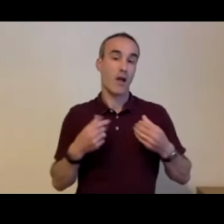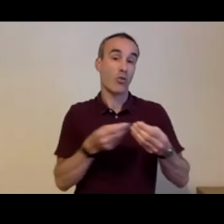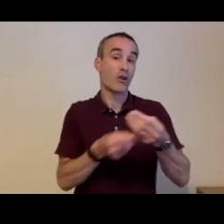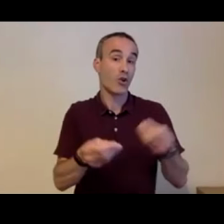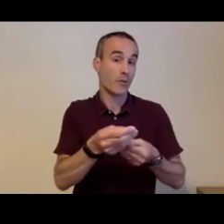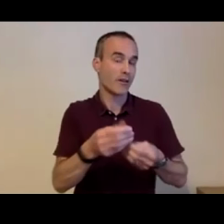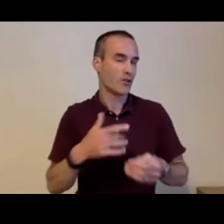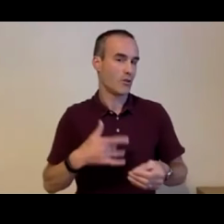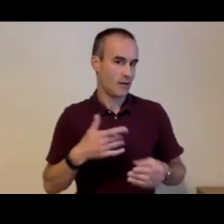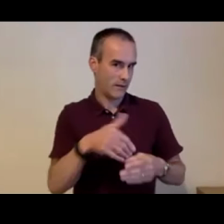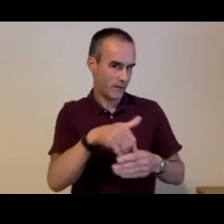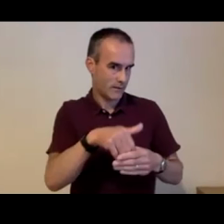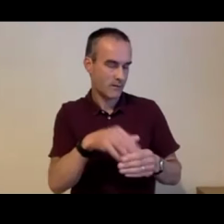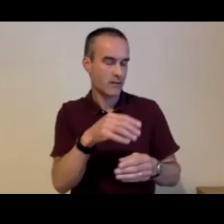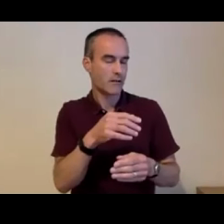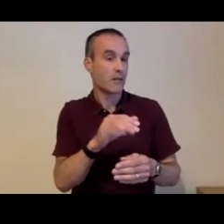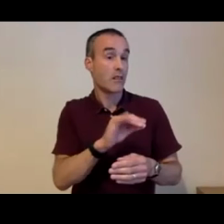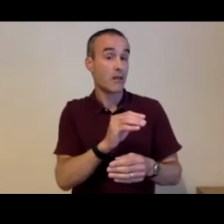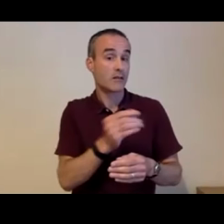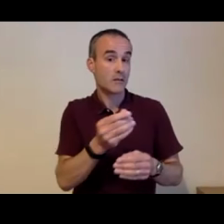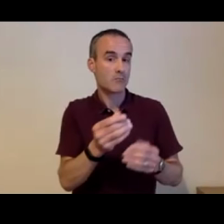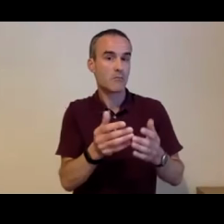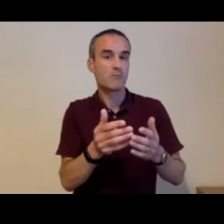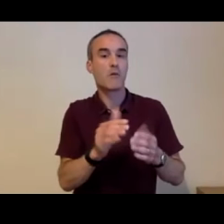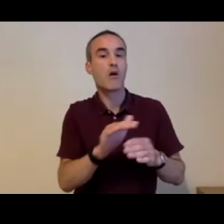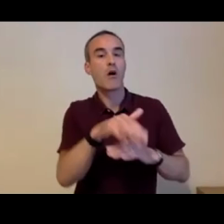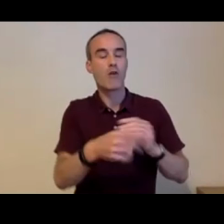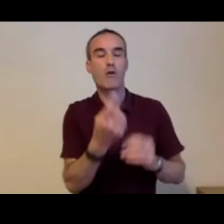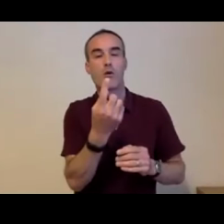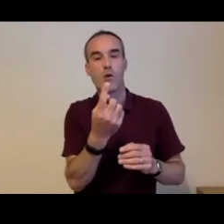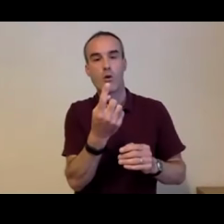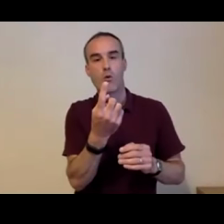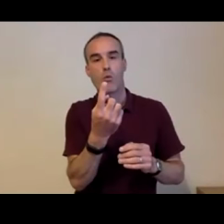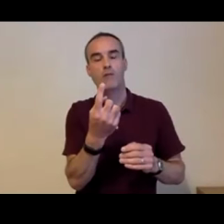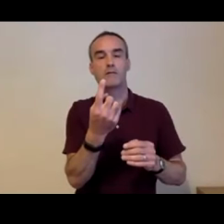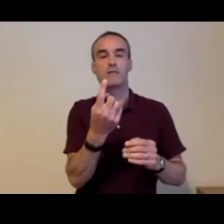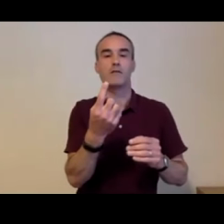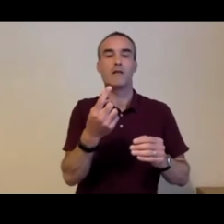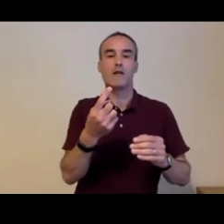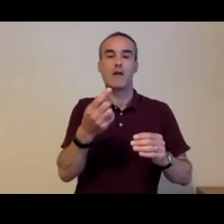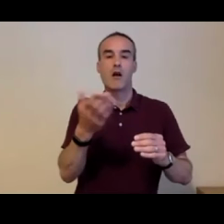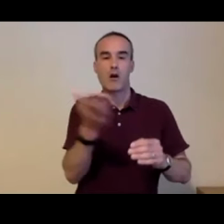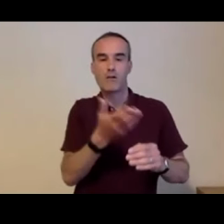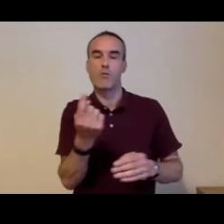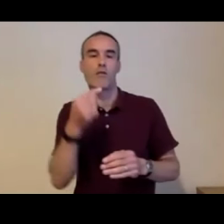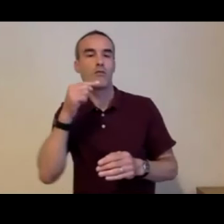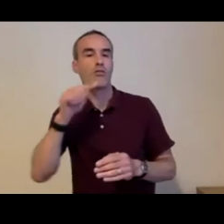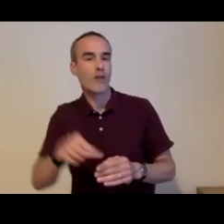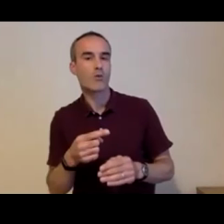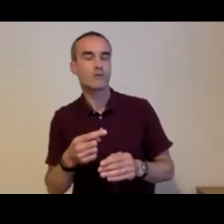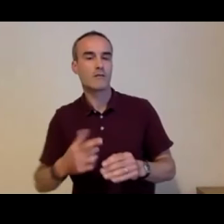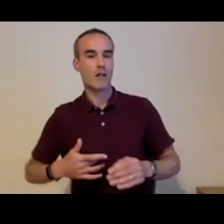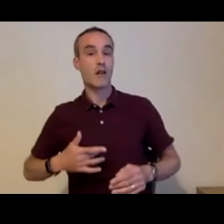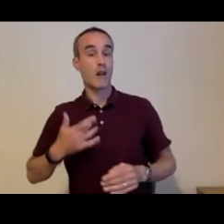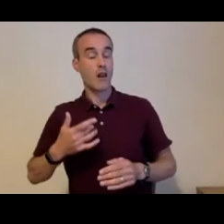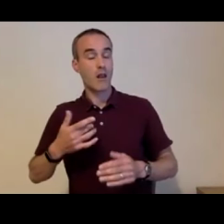slightly more or slightly less than 1 in 1,000 live births have a severe to profound hearing loss. But clearly many,